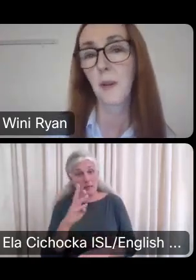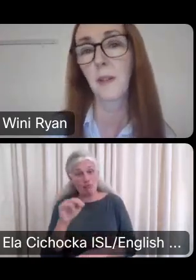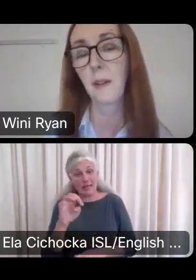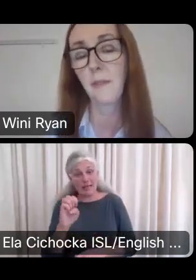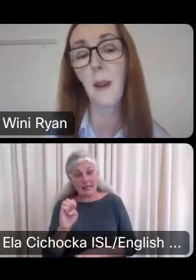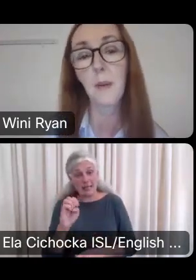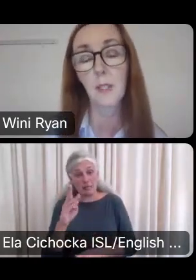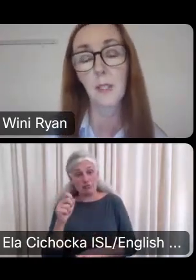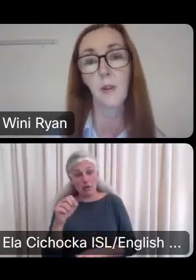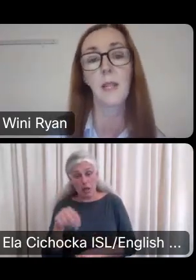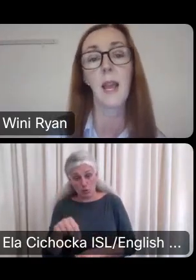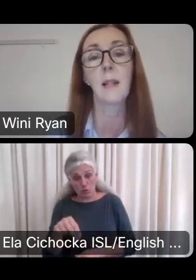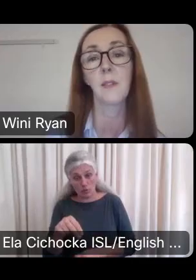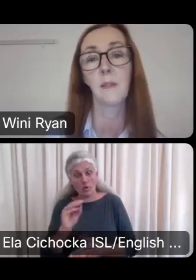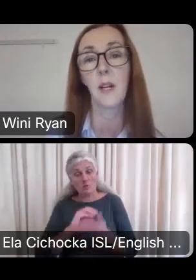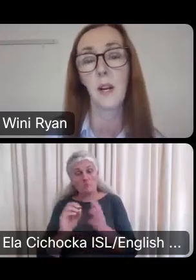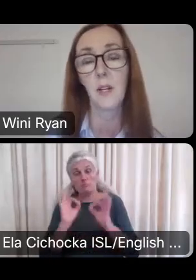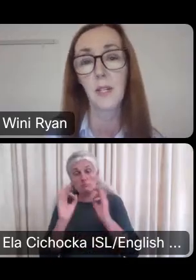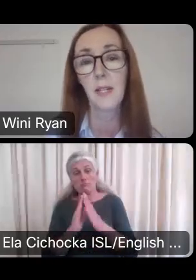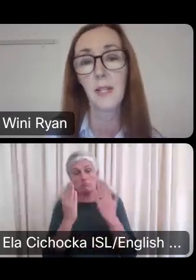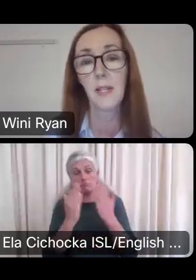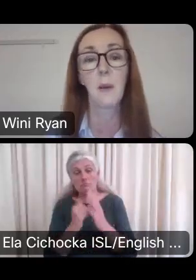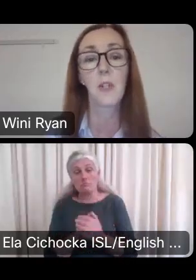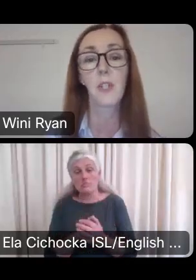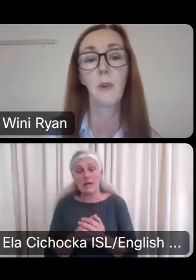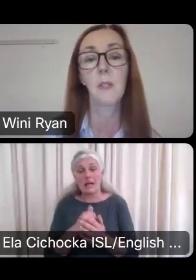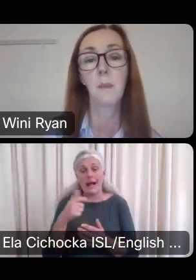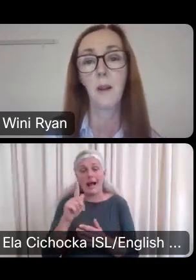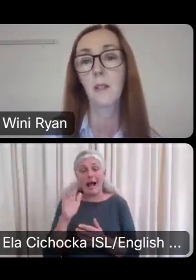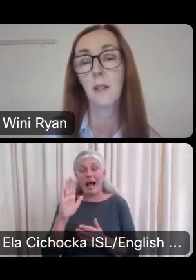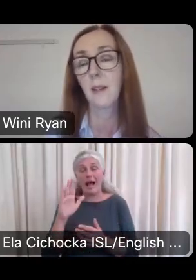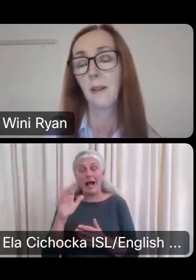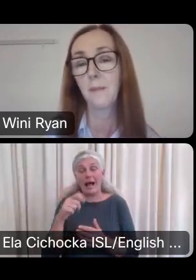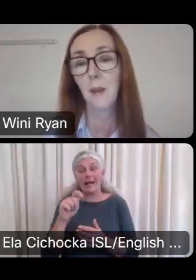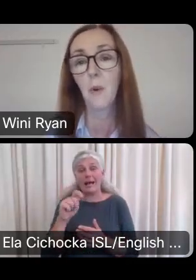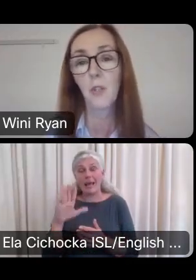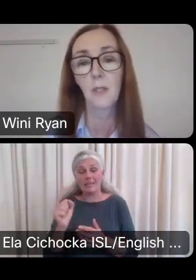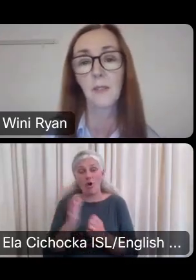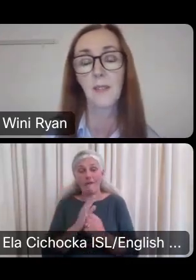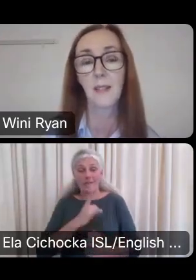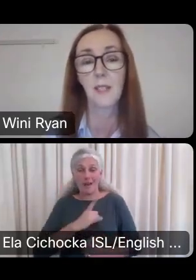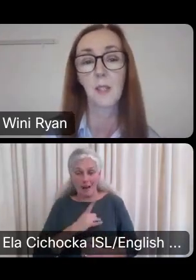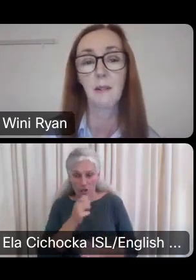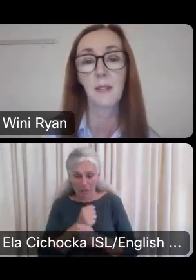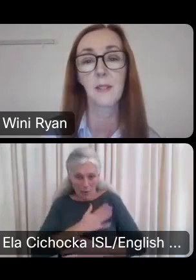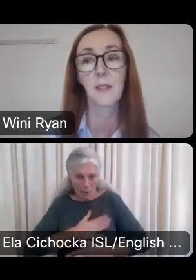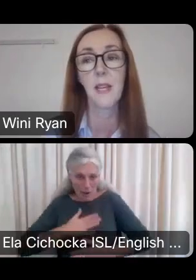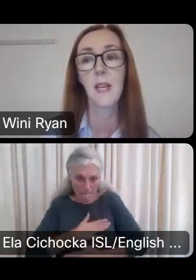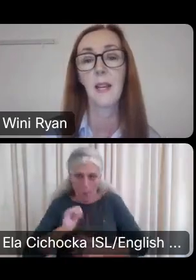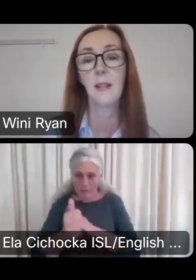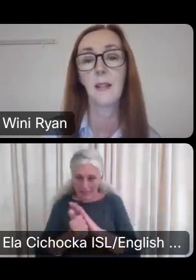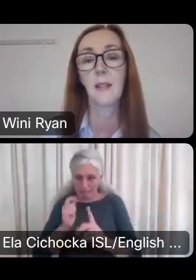has written a fabulous book called Atlas of the Heart, where she talks about emotions and